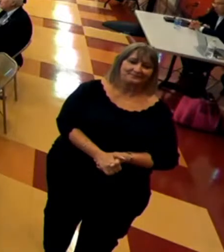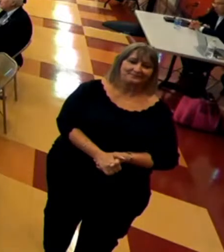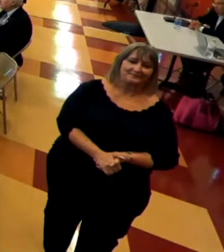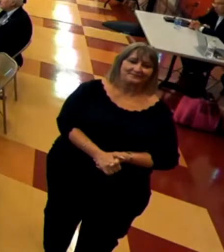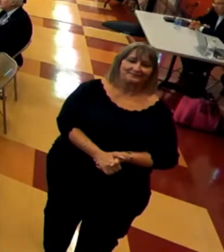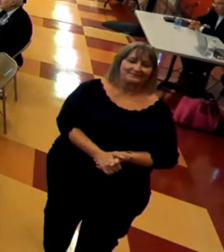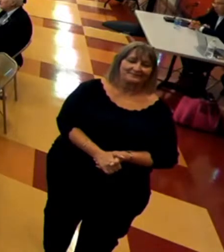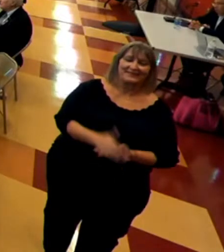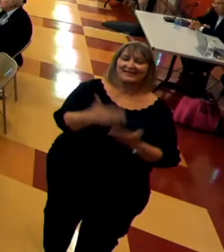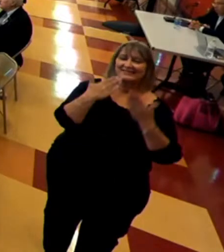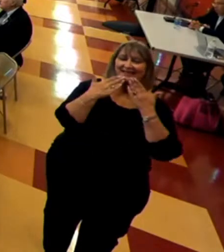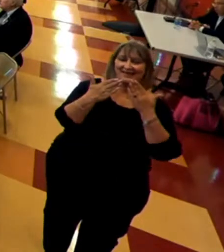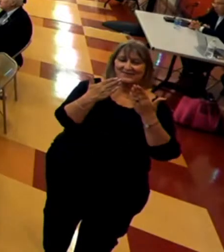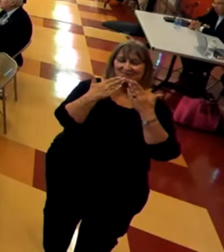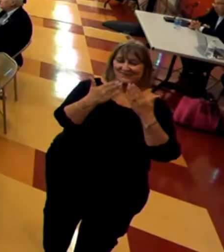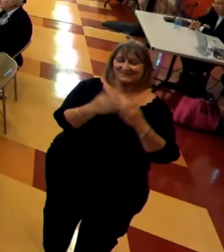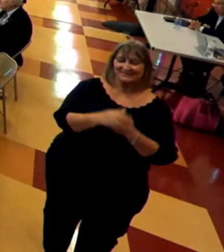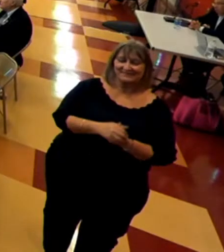Thank you.